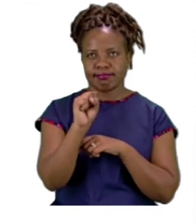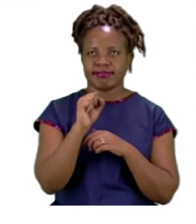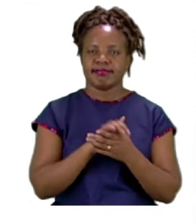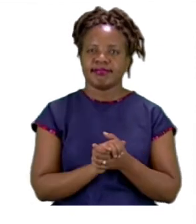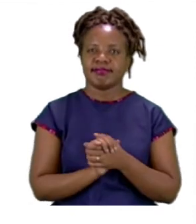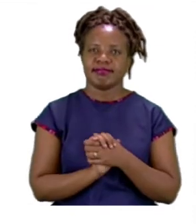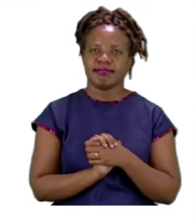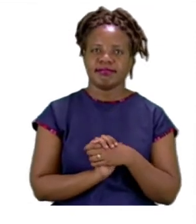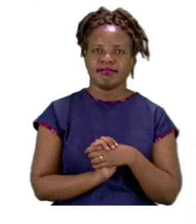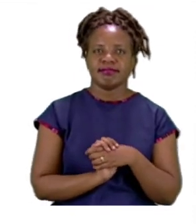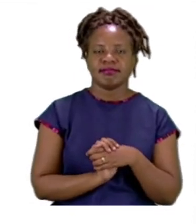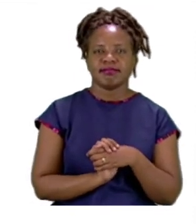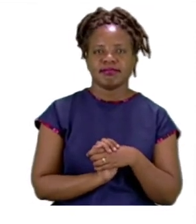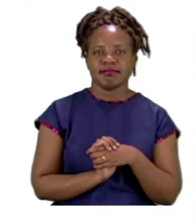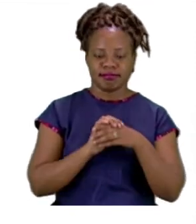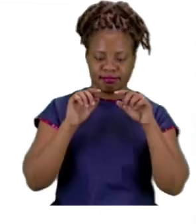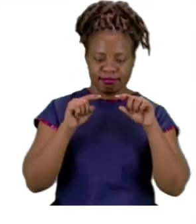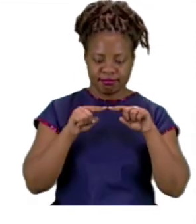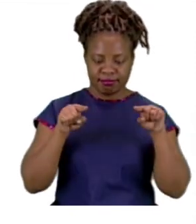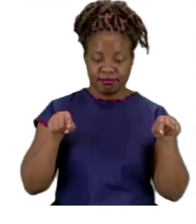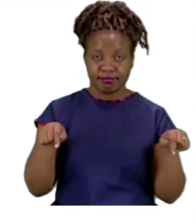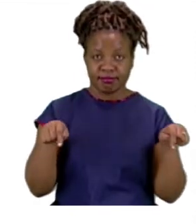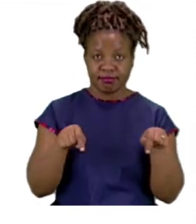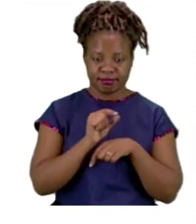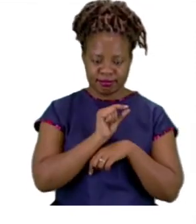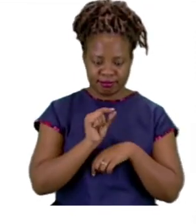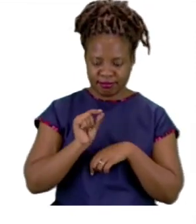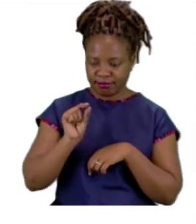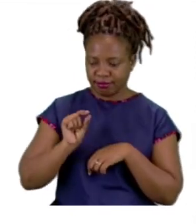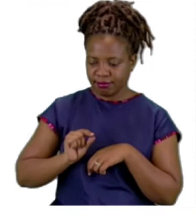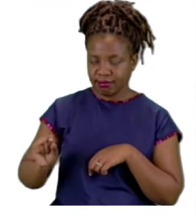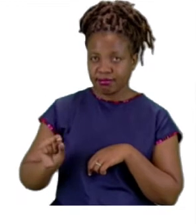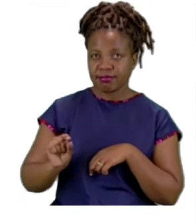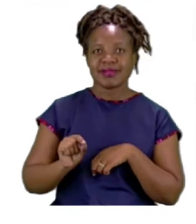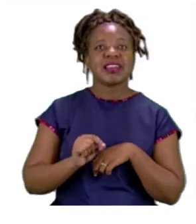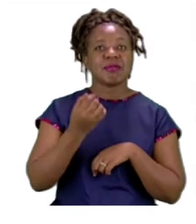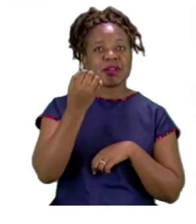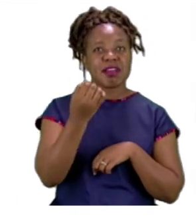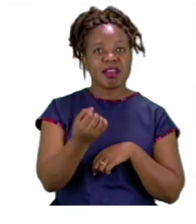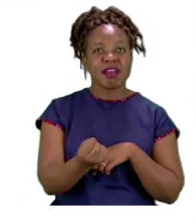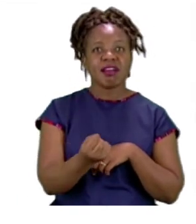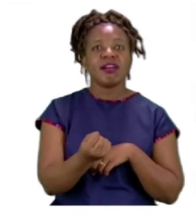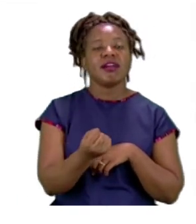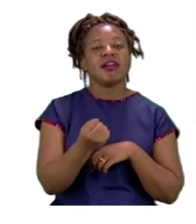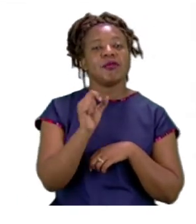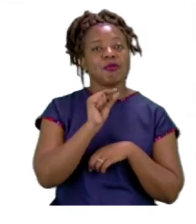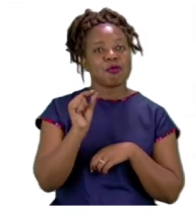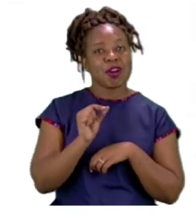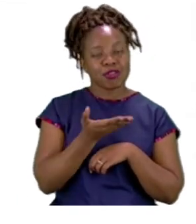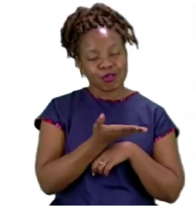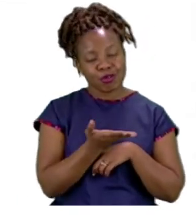Now, if you look at the word bank, we have the words that have A in them. So let's read our words. We